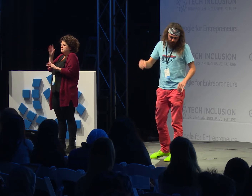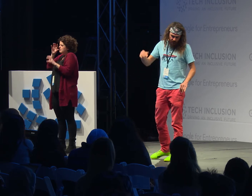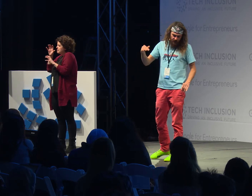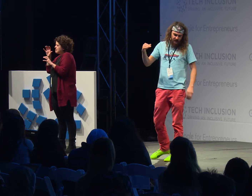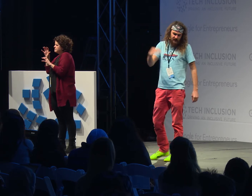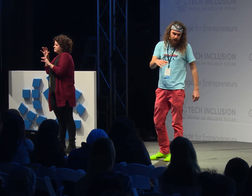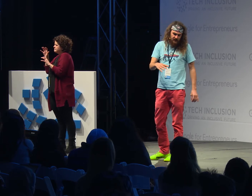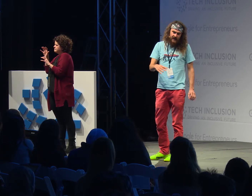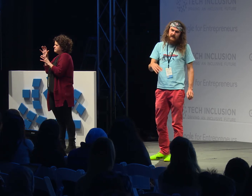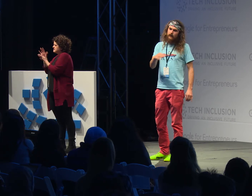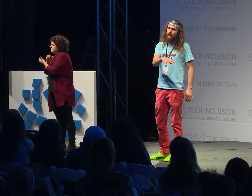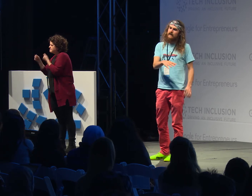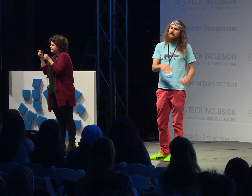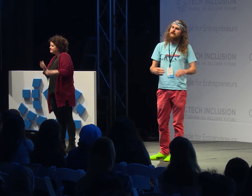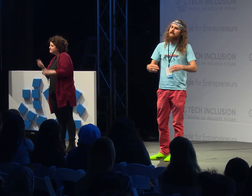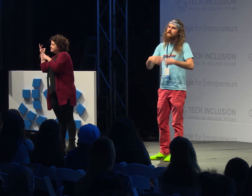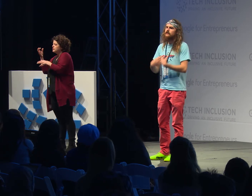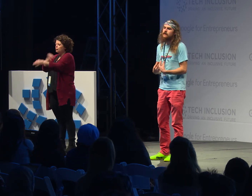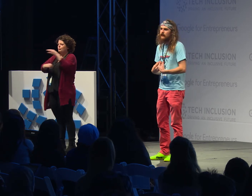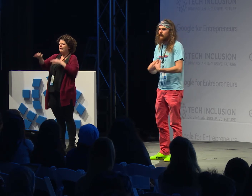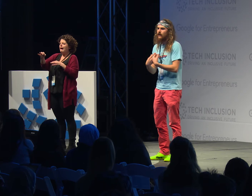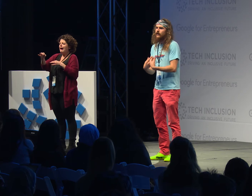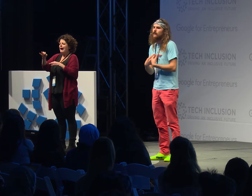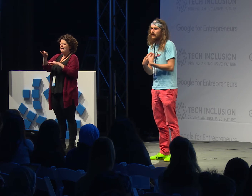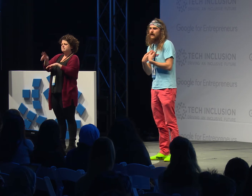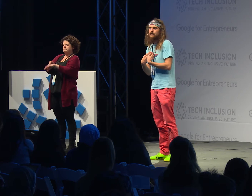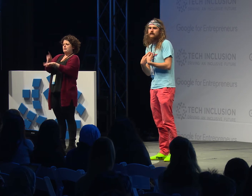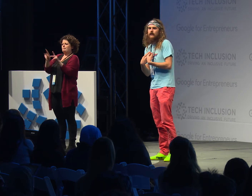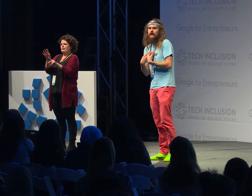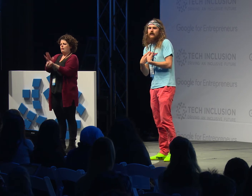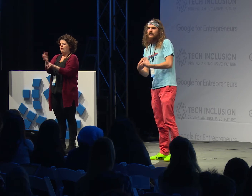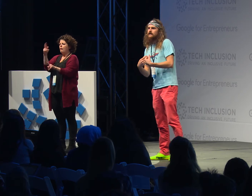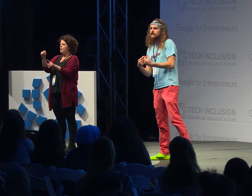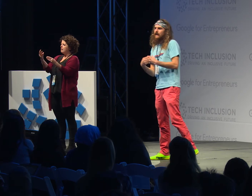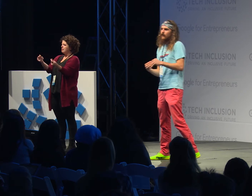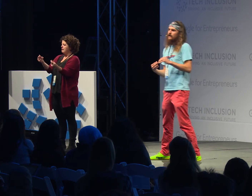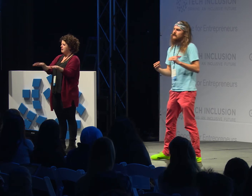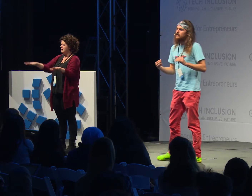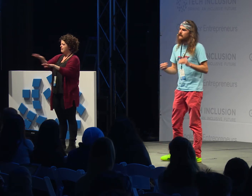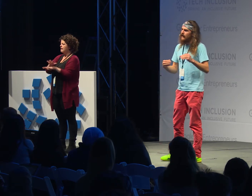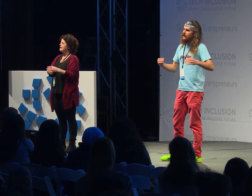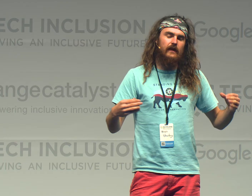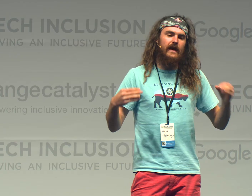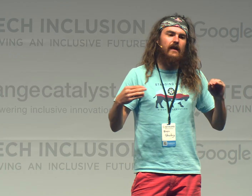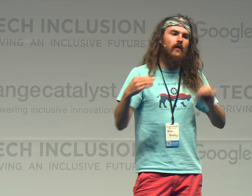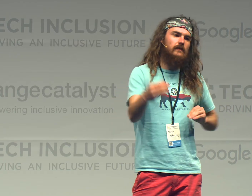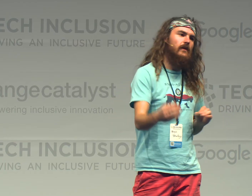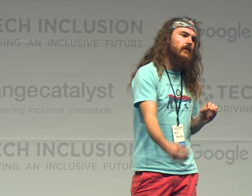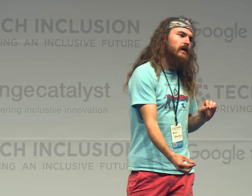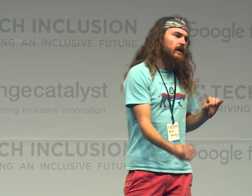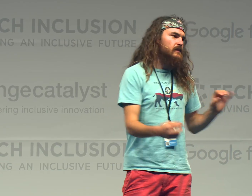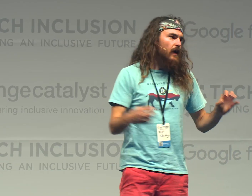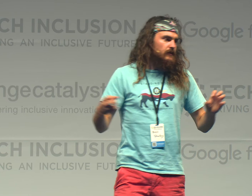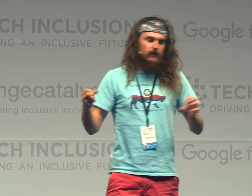destroy, dispossess, and replace indigenous people on their own lands. And it's the same process that